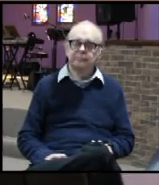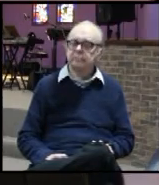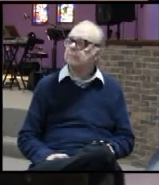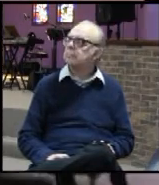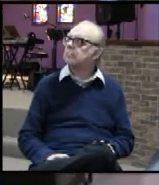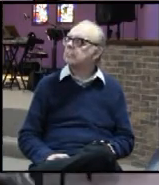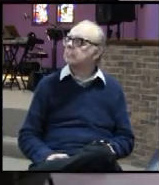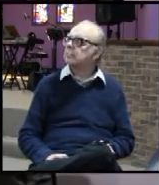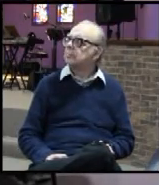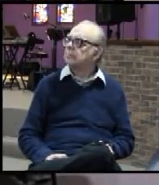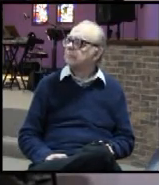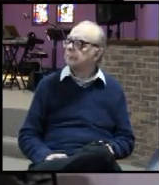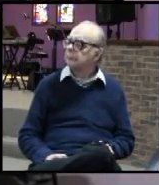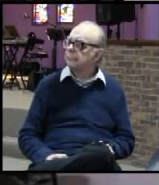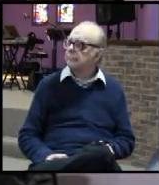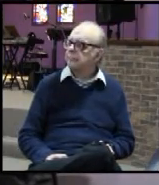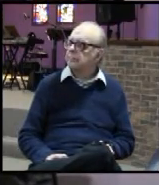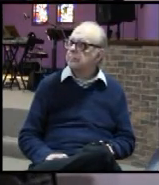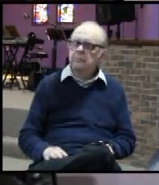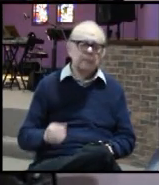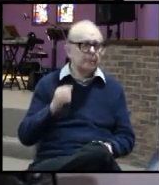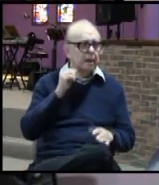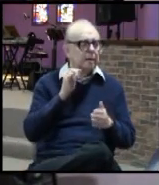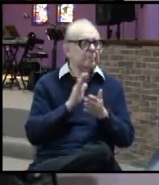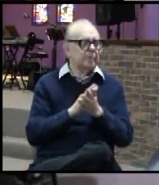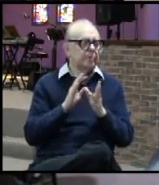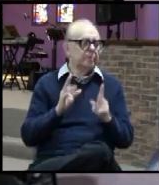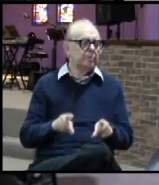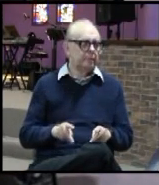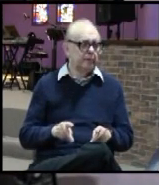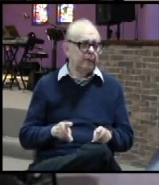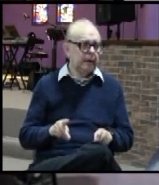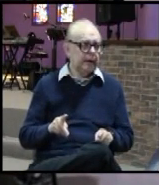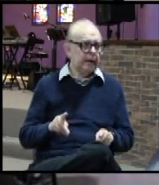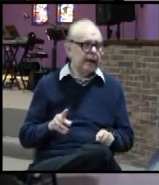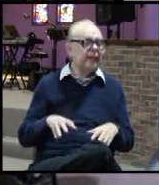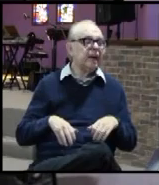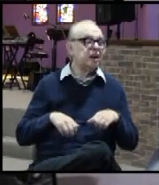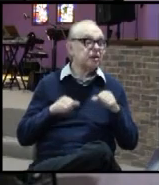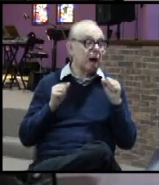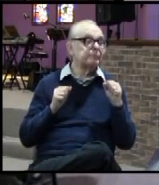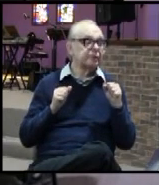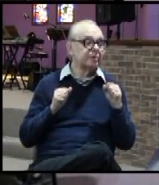If Michelle is married to someone and they adopt me,